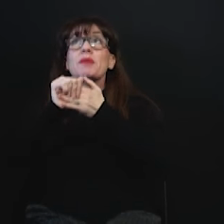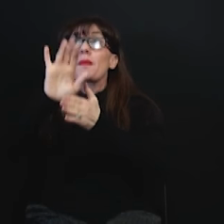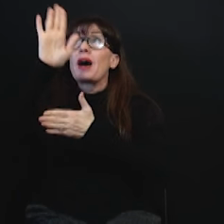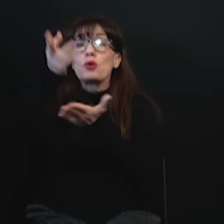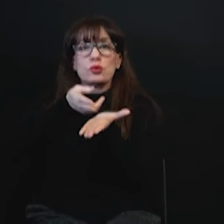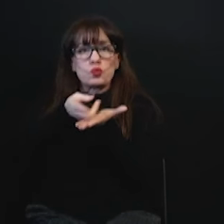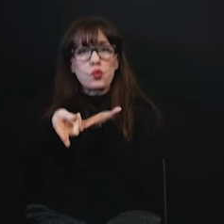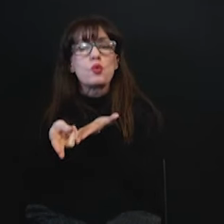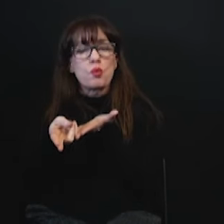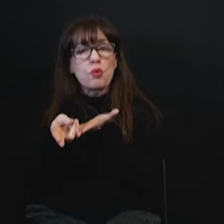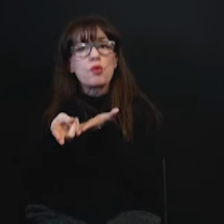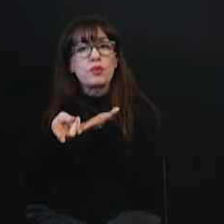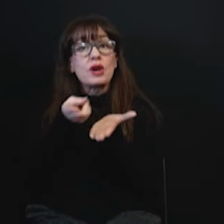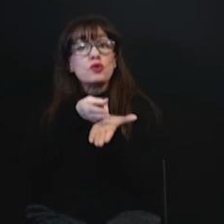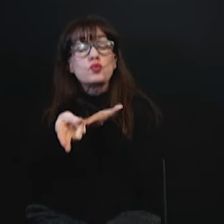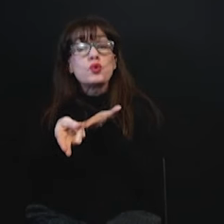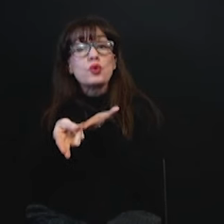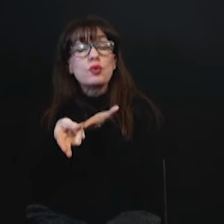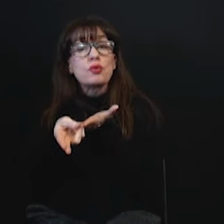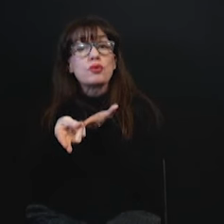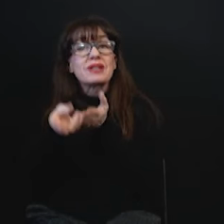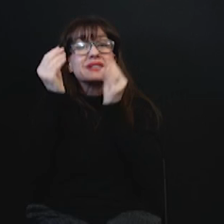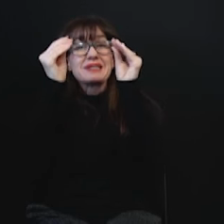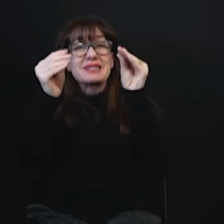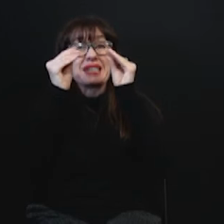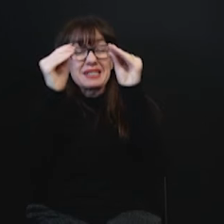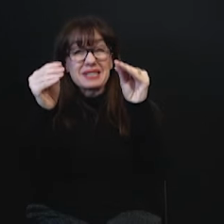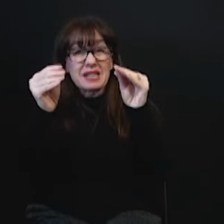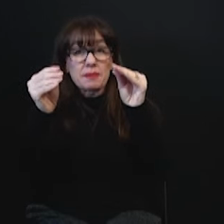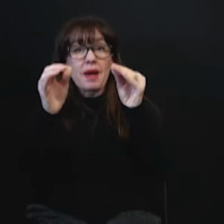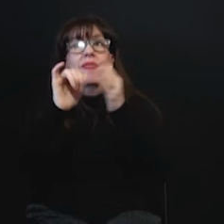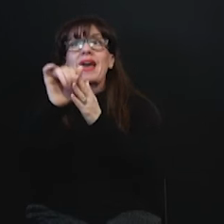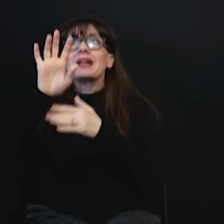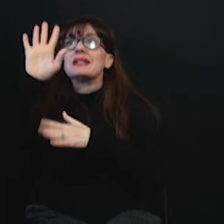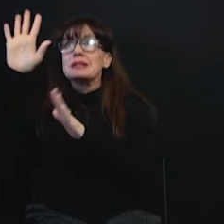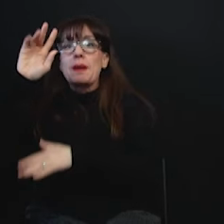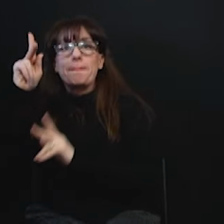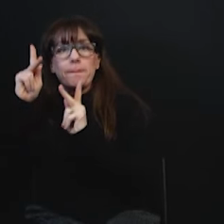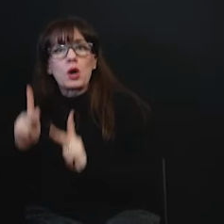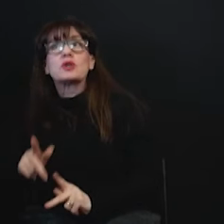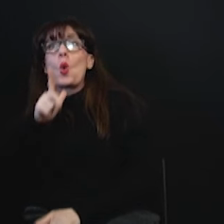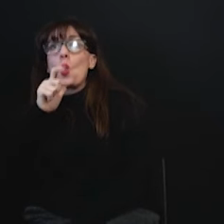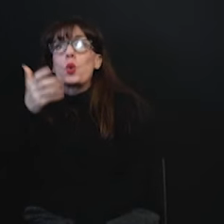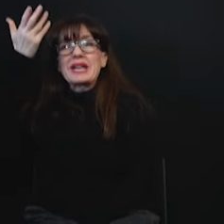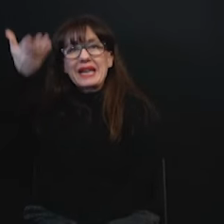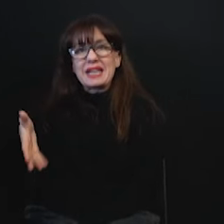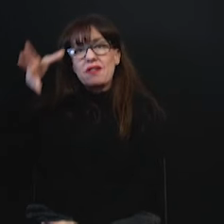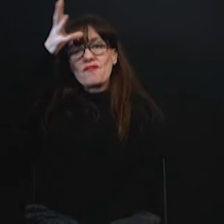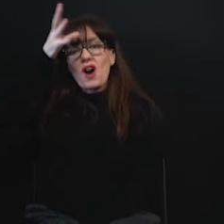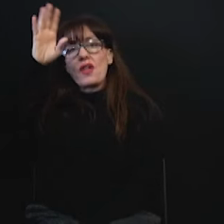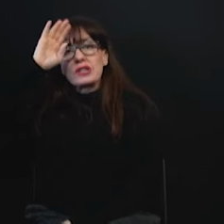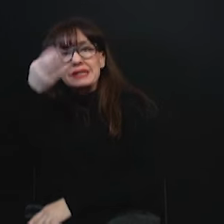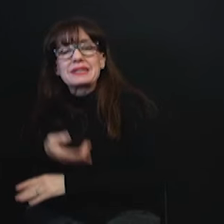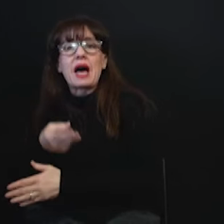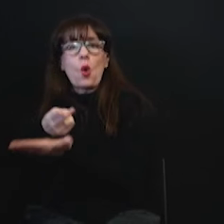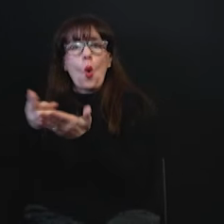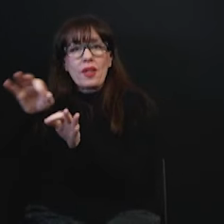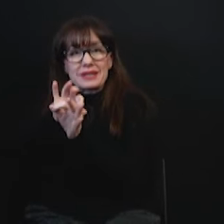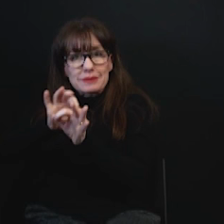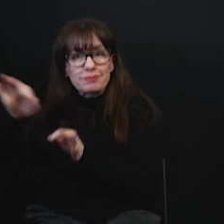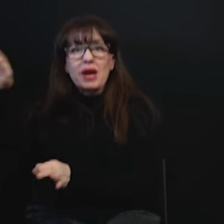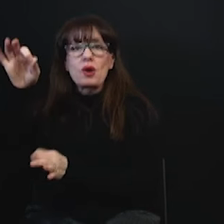truth. The truth that is not only God's teaching, but is definitive of God's persons, of who he is as Father and Son and Holy Spirit.